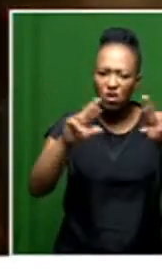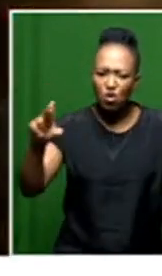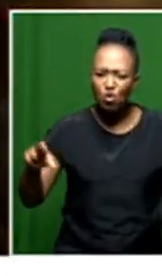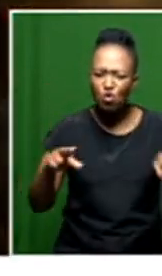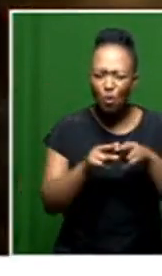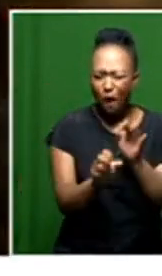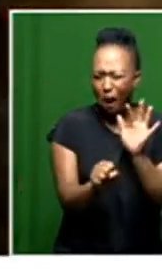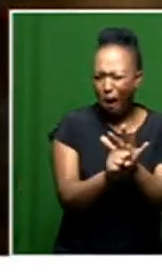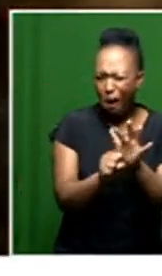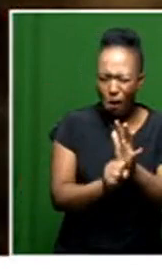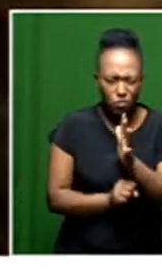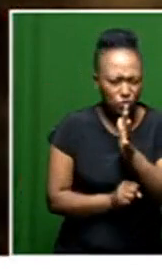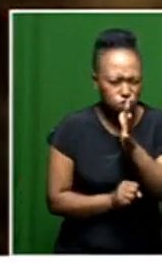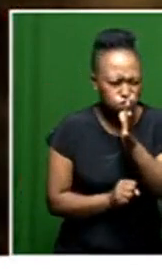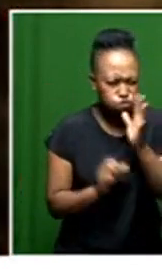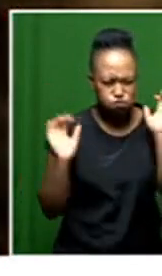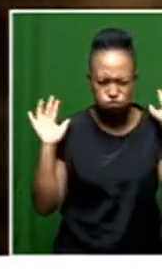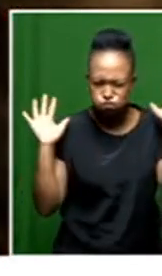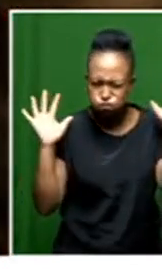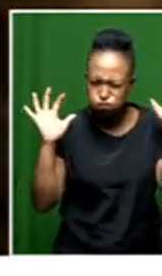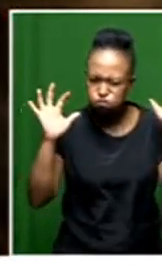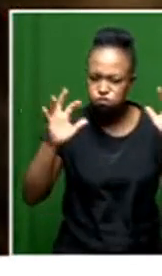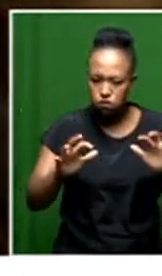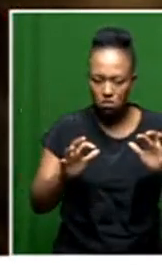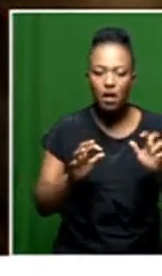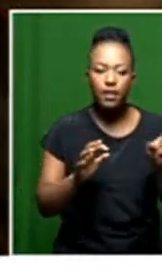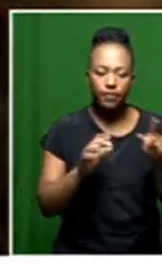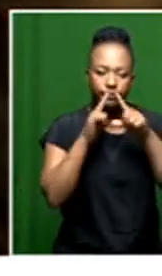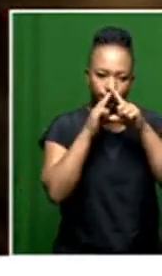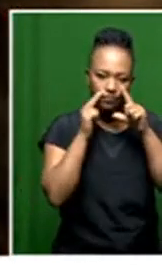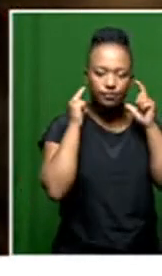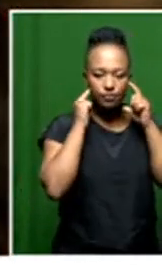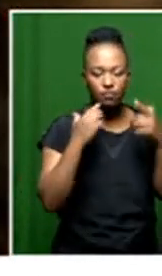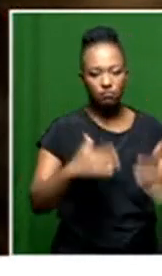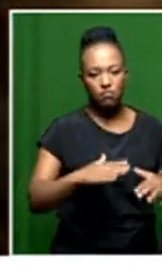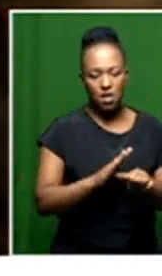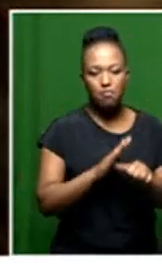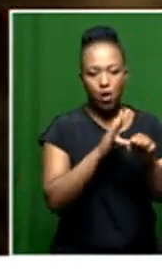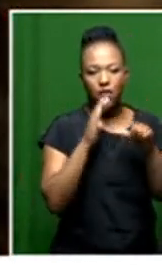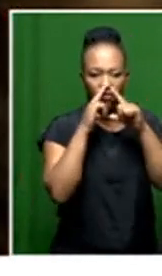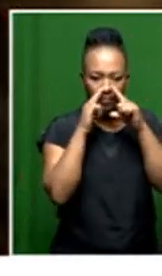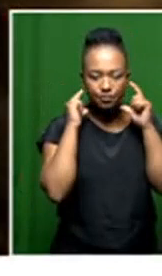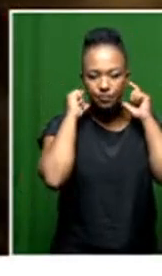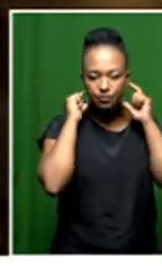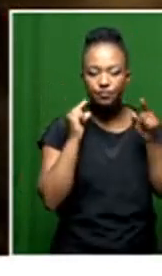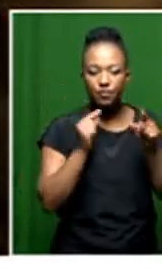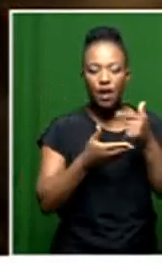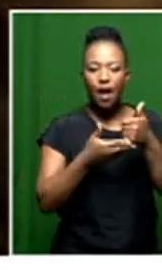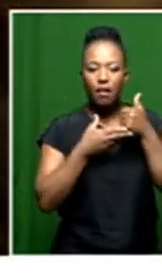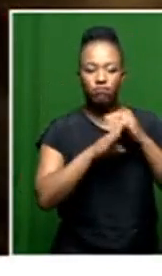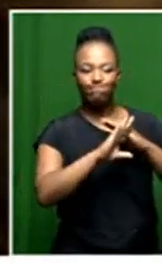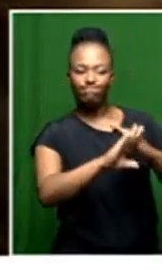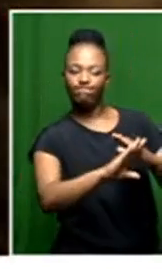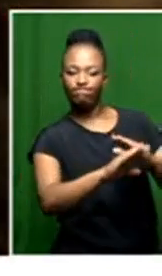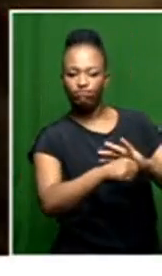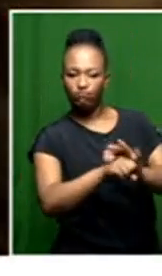this crowd, mask wearing still remains a very essential and a critical enabler of fighting